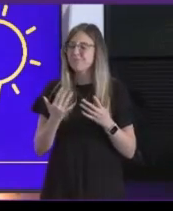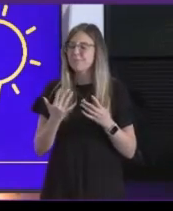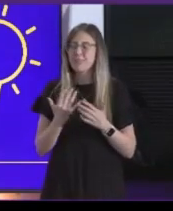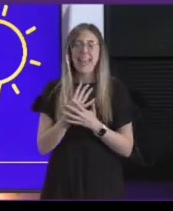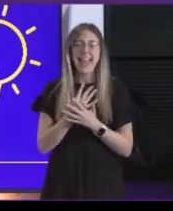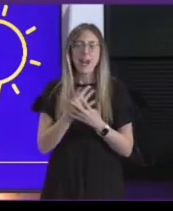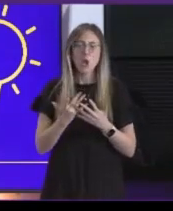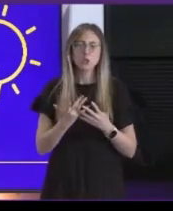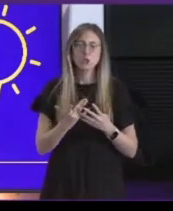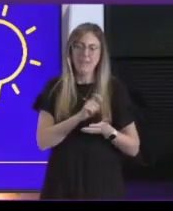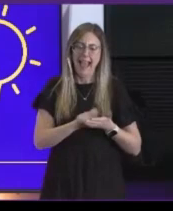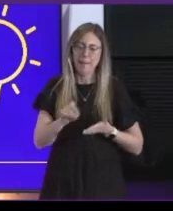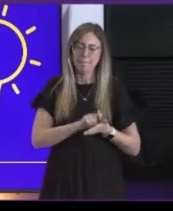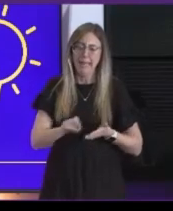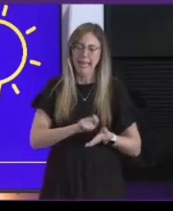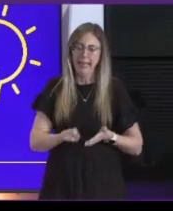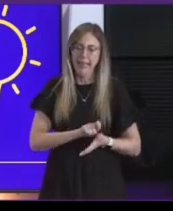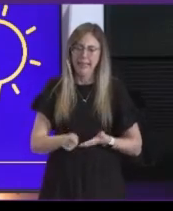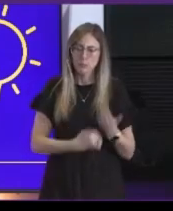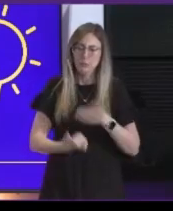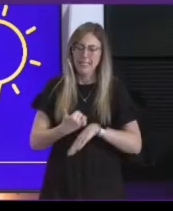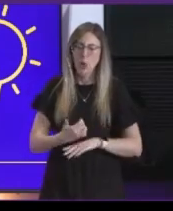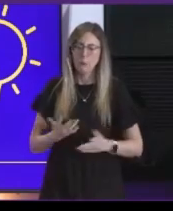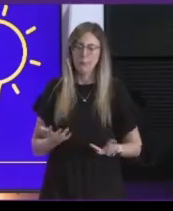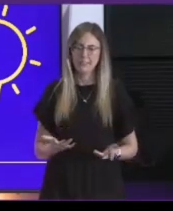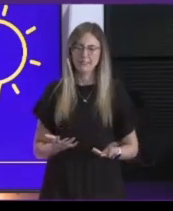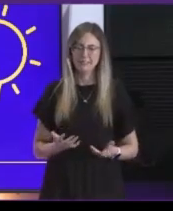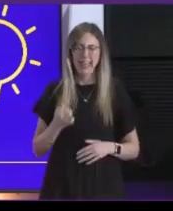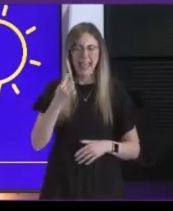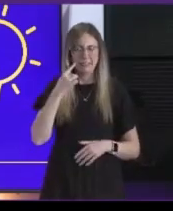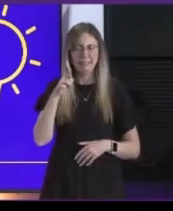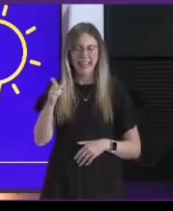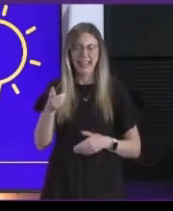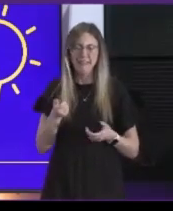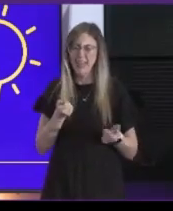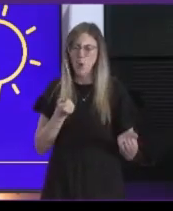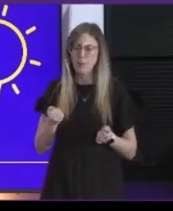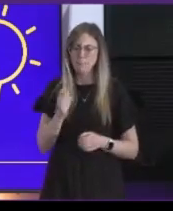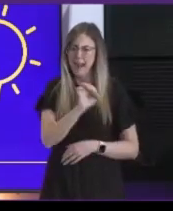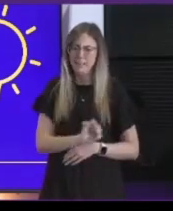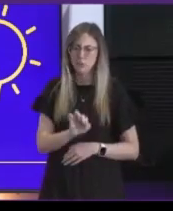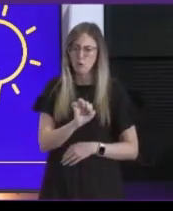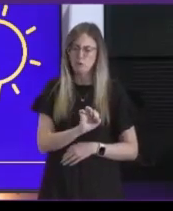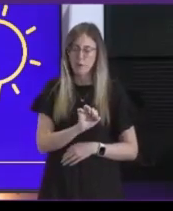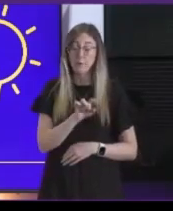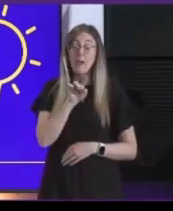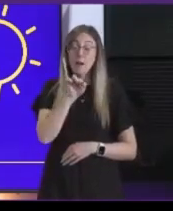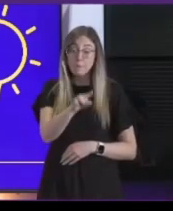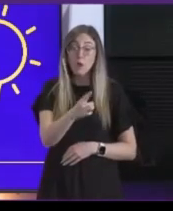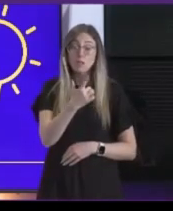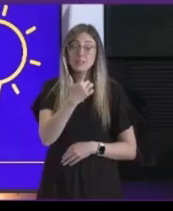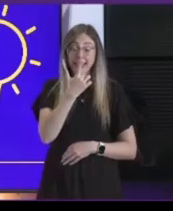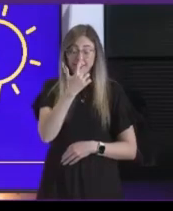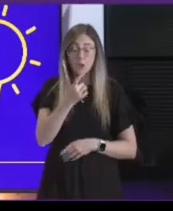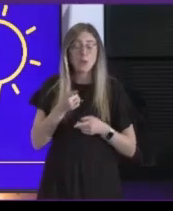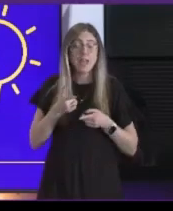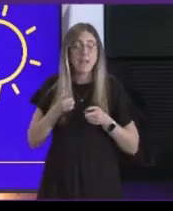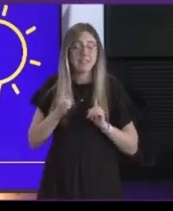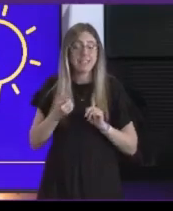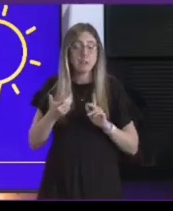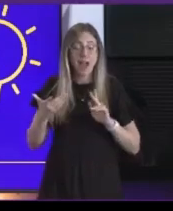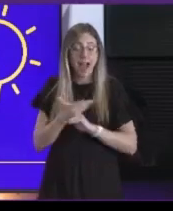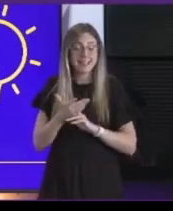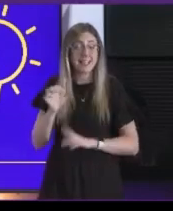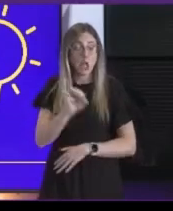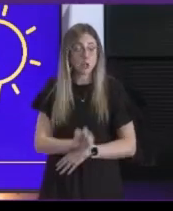There's a lot of administration involved in this. So I don't think that they can manage Europe, but I think that there could easily be a Teach Access of Europe